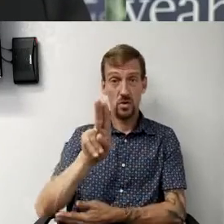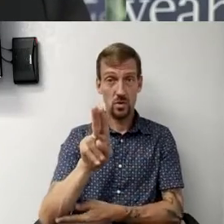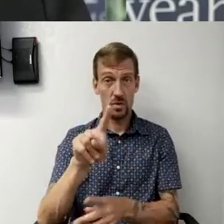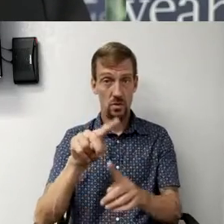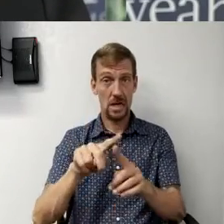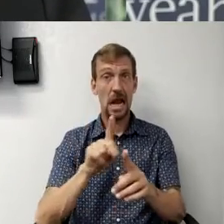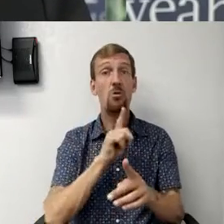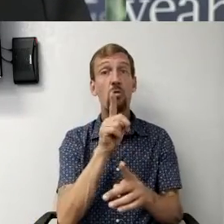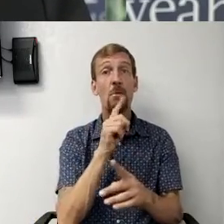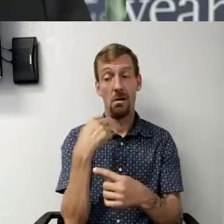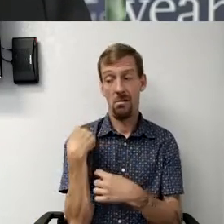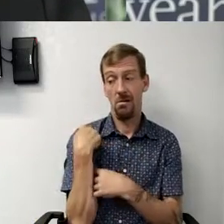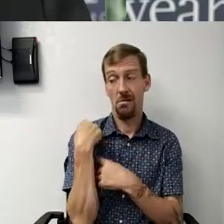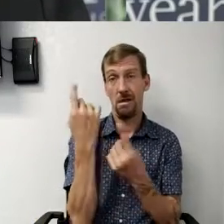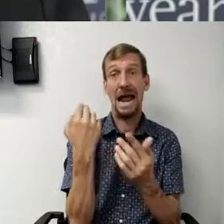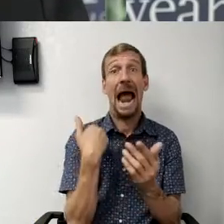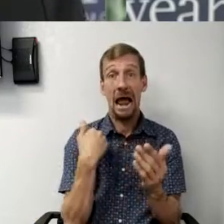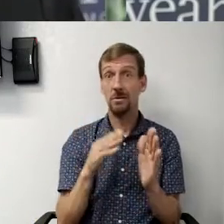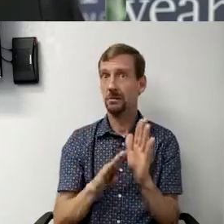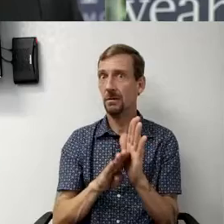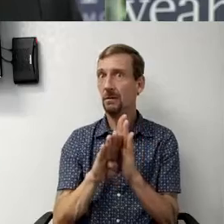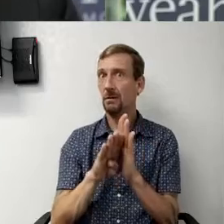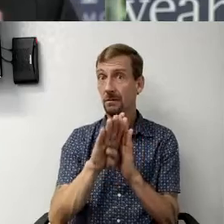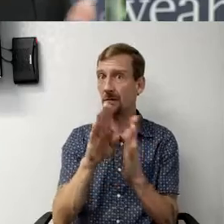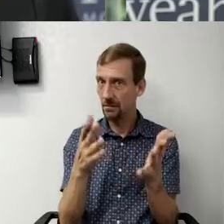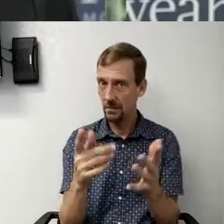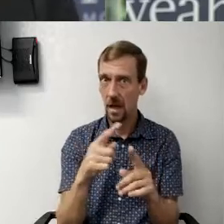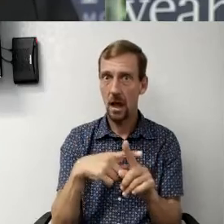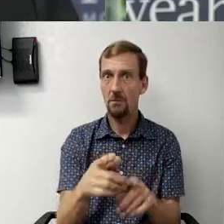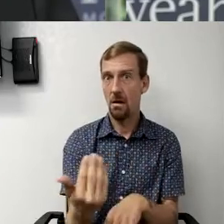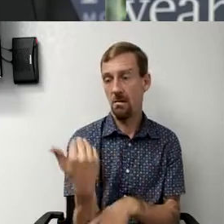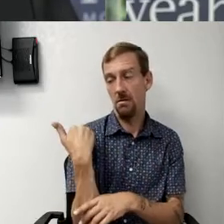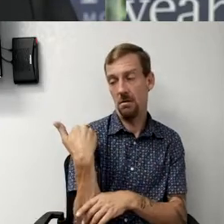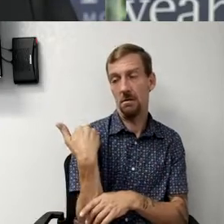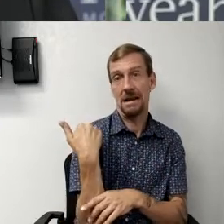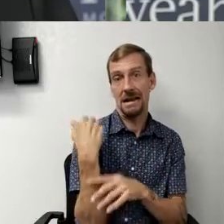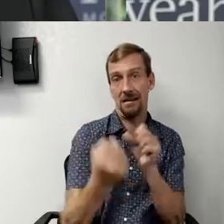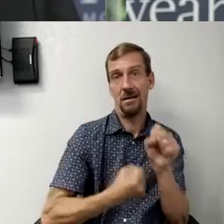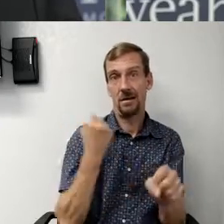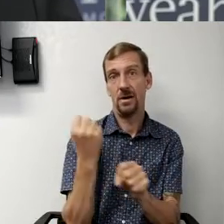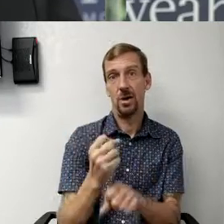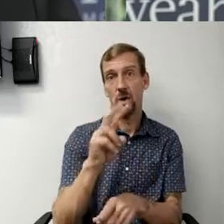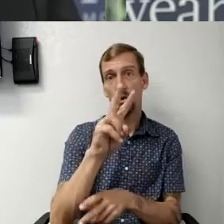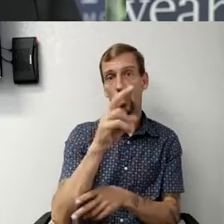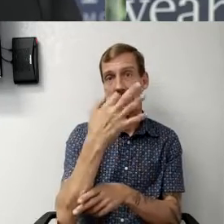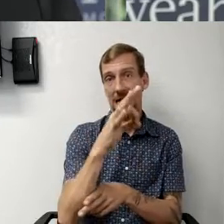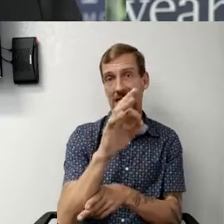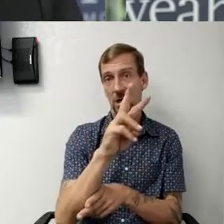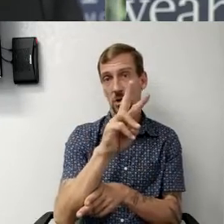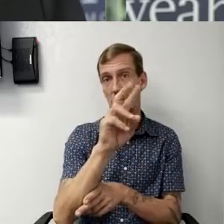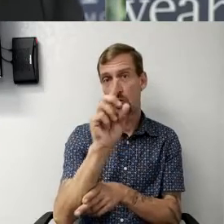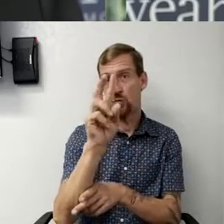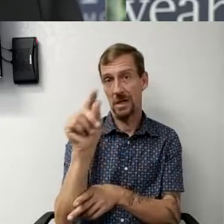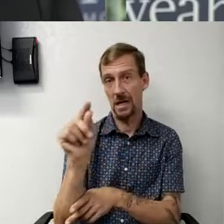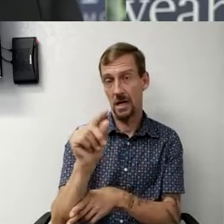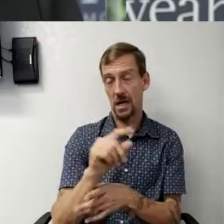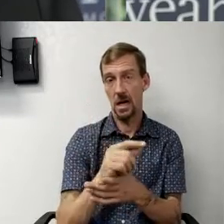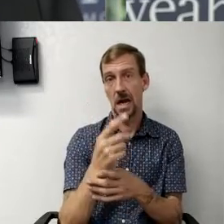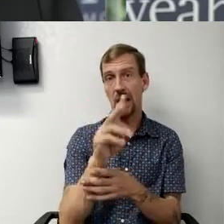increasing, and this past year, so 2019 to 2020, we actually had